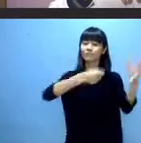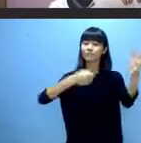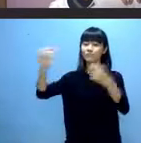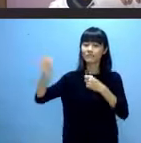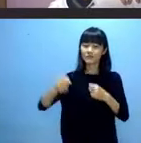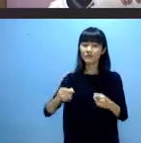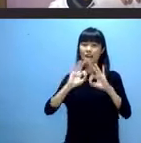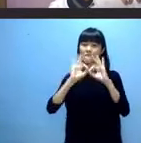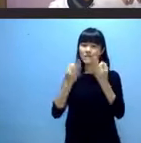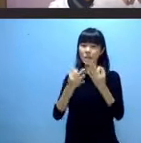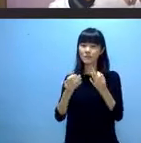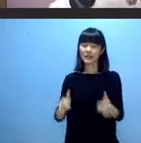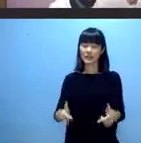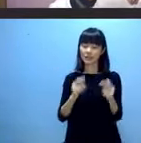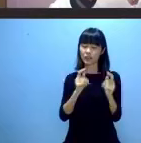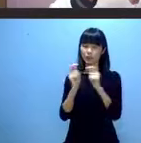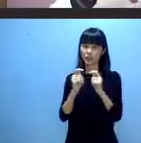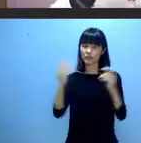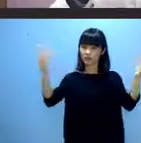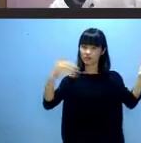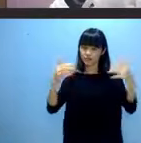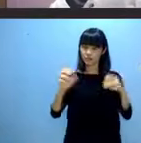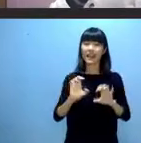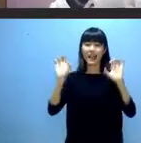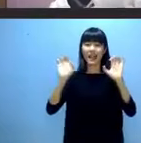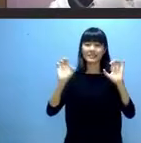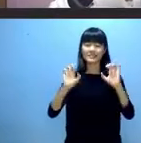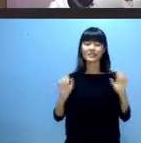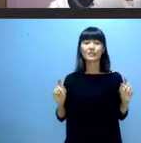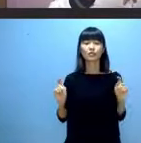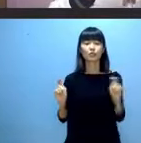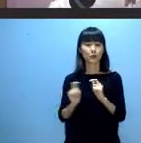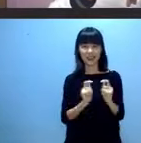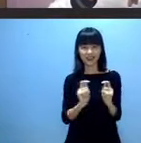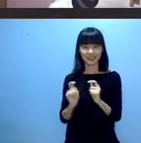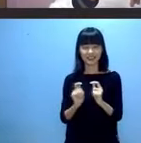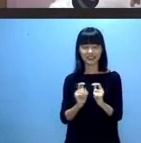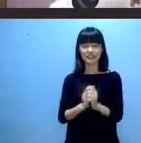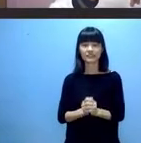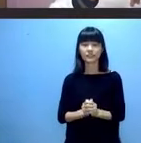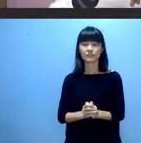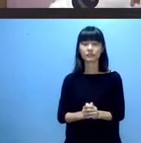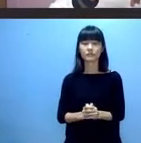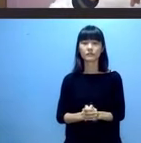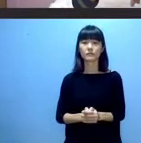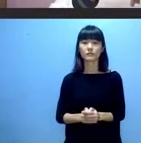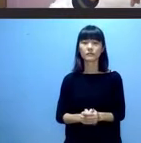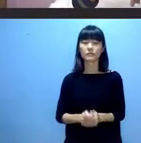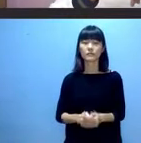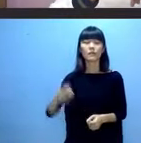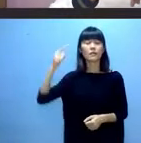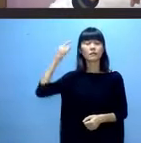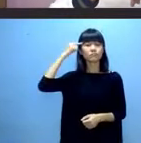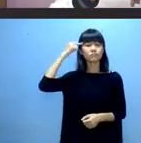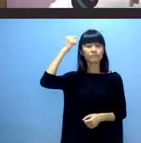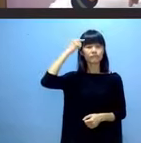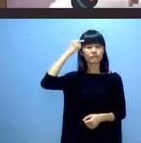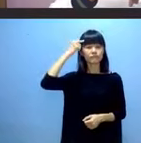exercise together, if that's relevant to you. In terms of keeping mentally, you know,